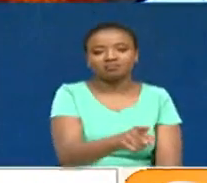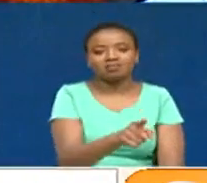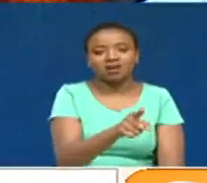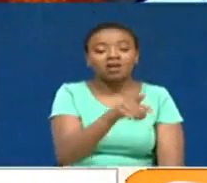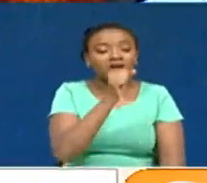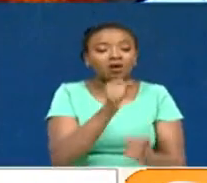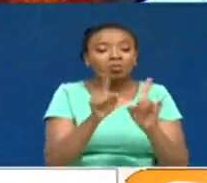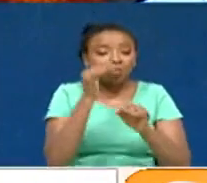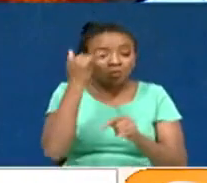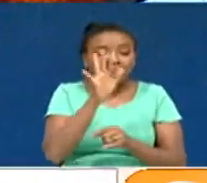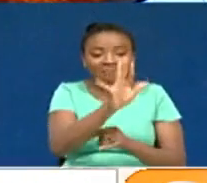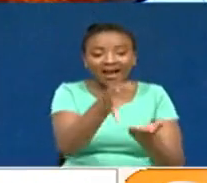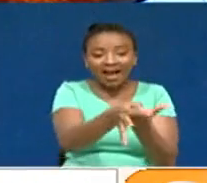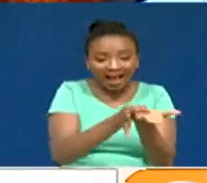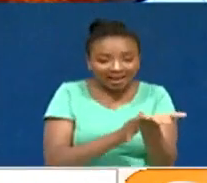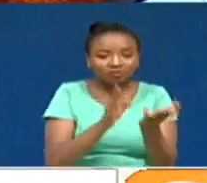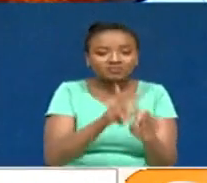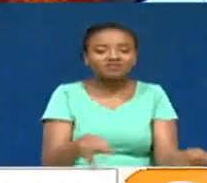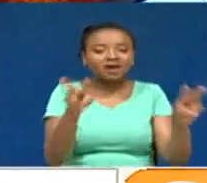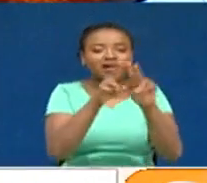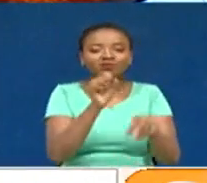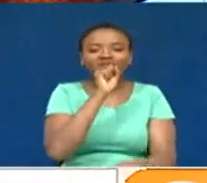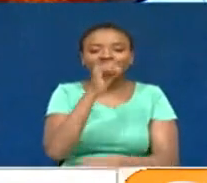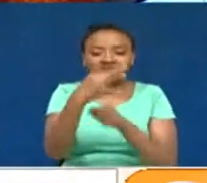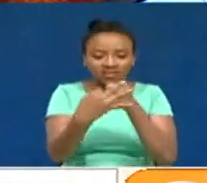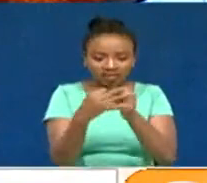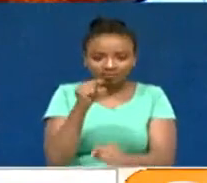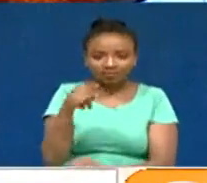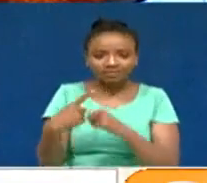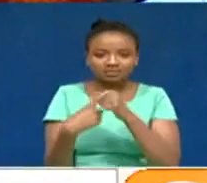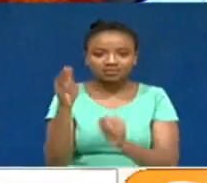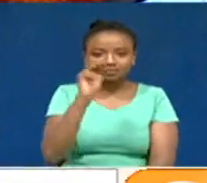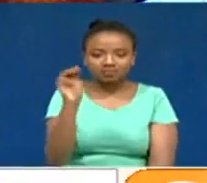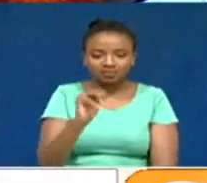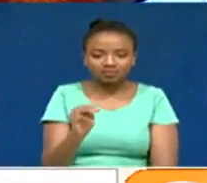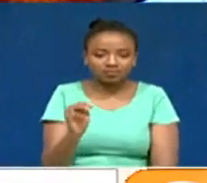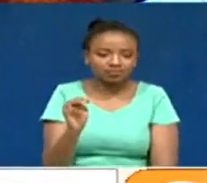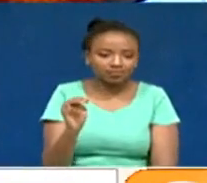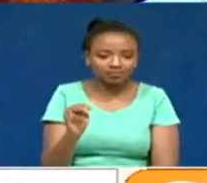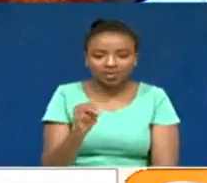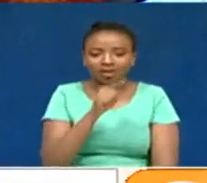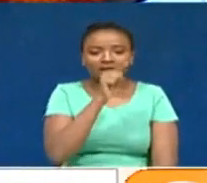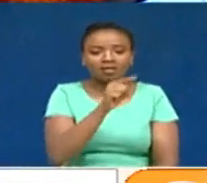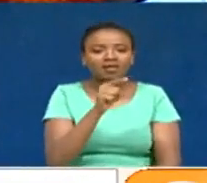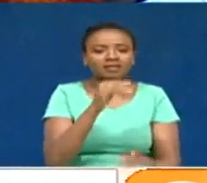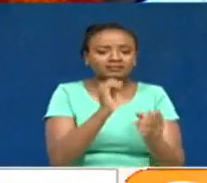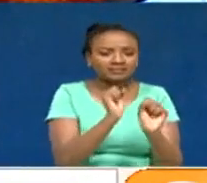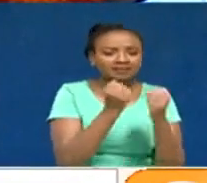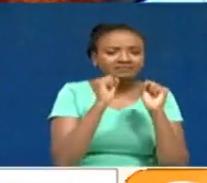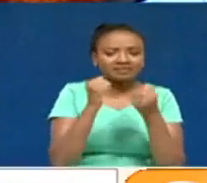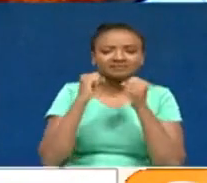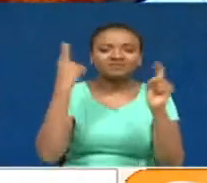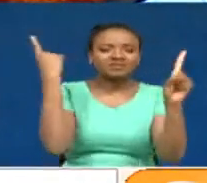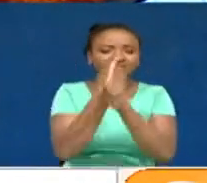EACC, the accounts, which amount to 58.6 million shillings, are spread across two different SACCOs